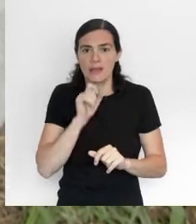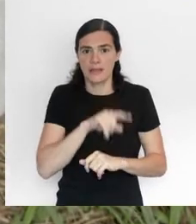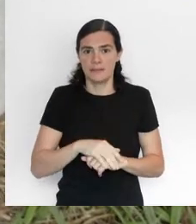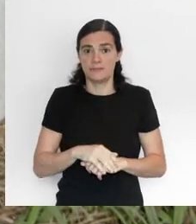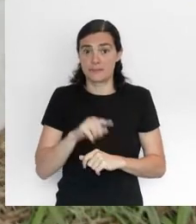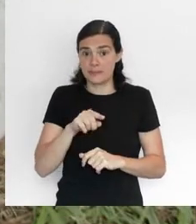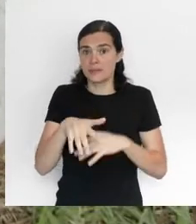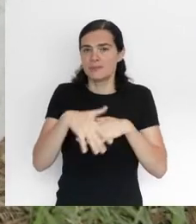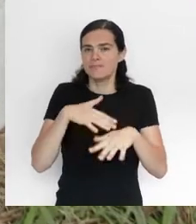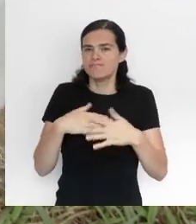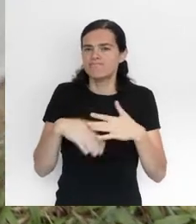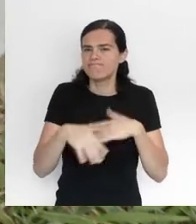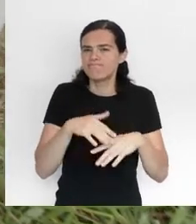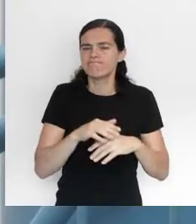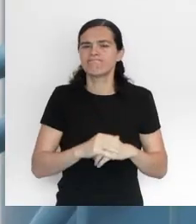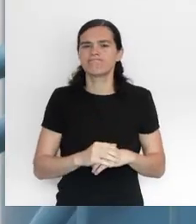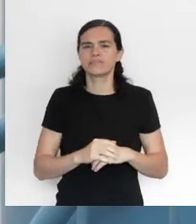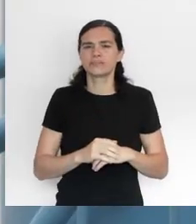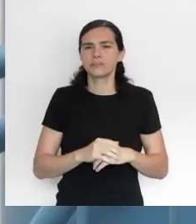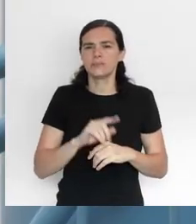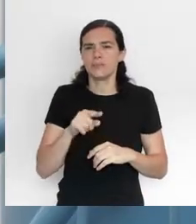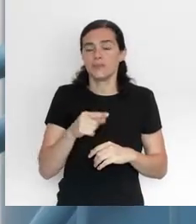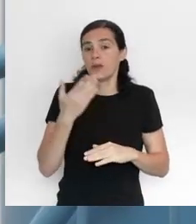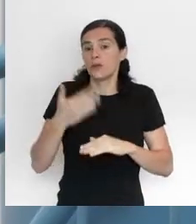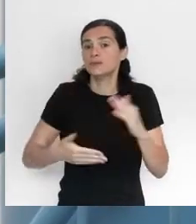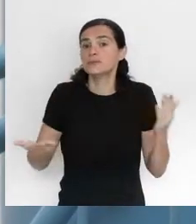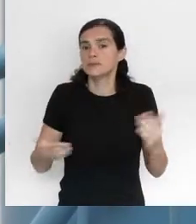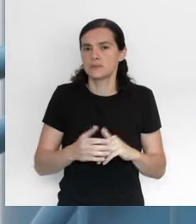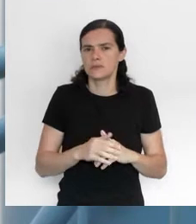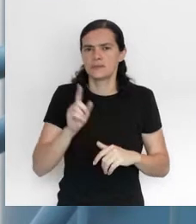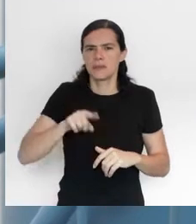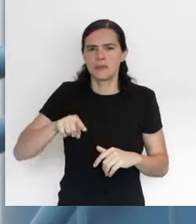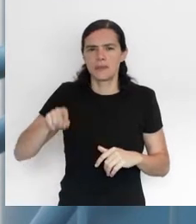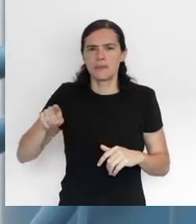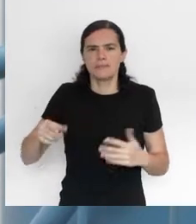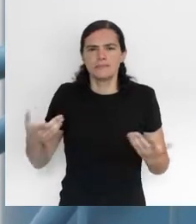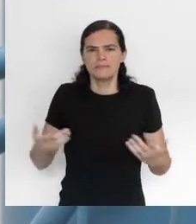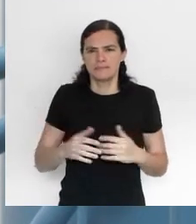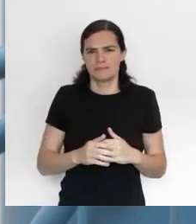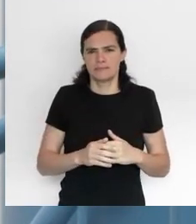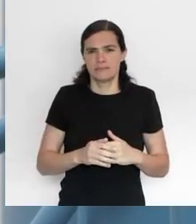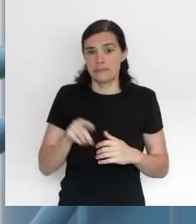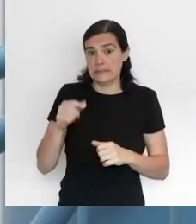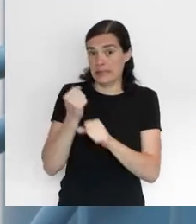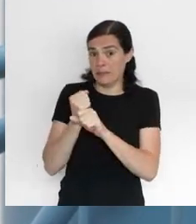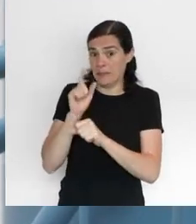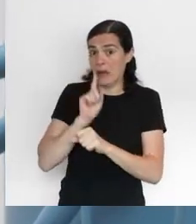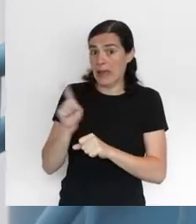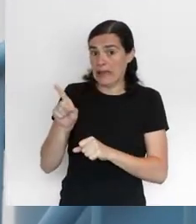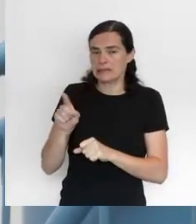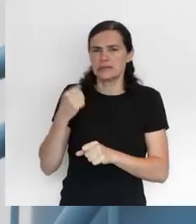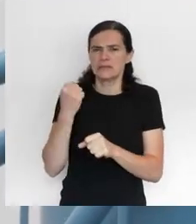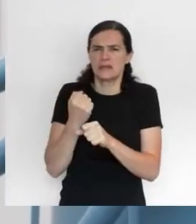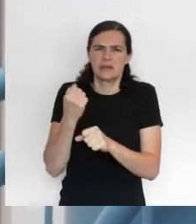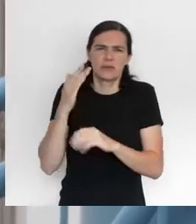fingertip. And it was a gesture that, again, as it happened so often with Yoko